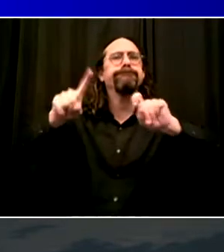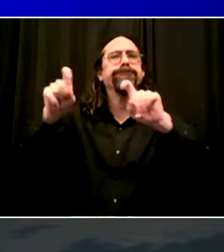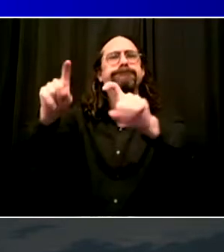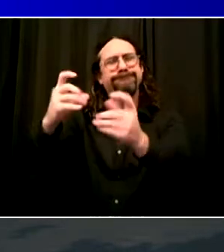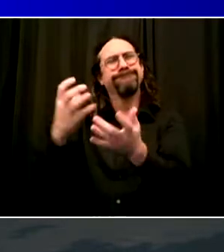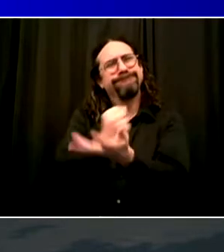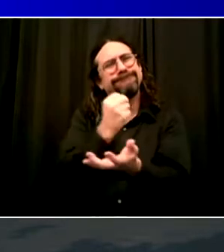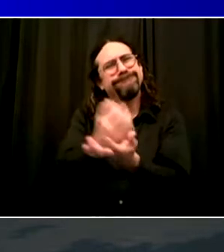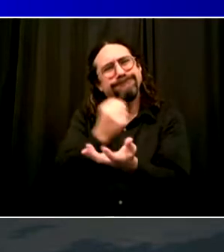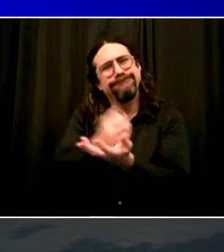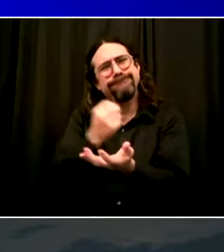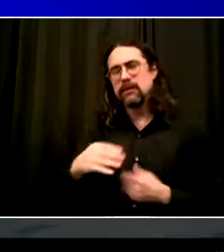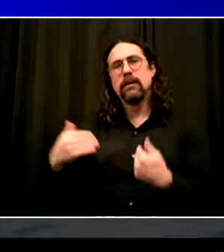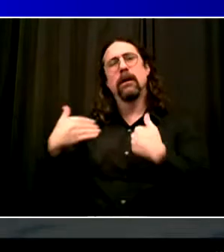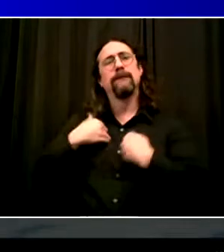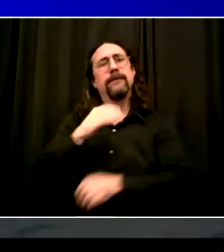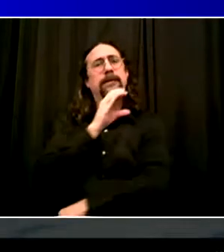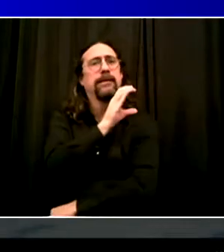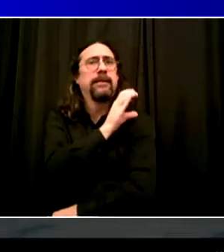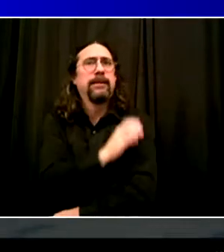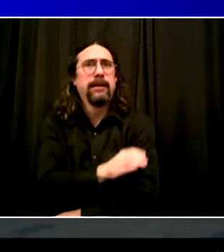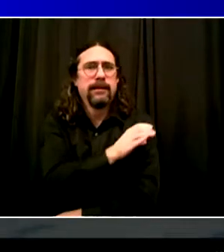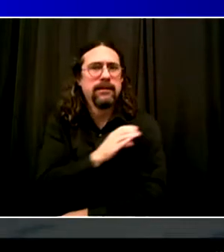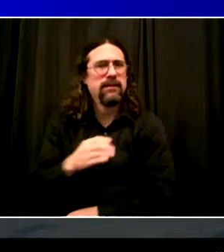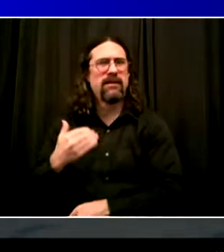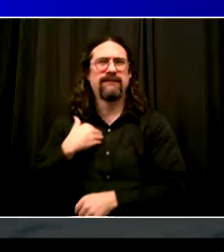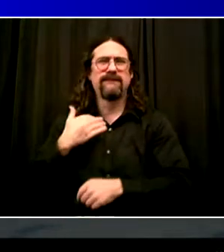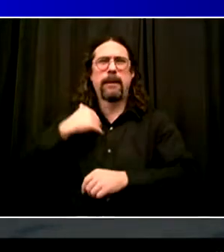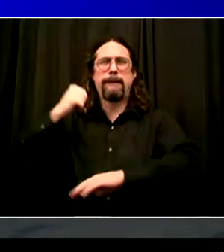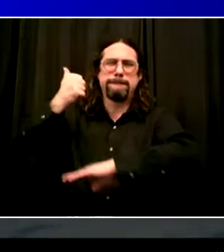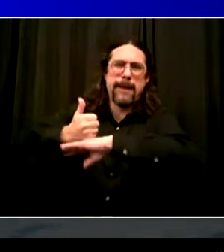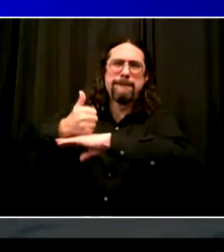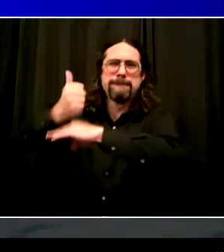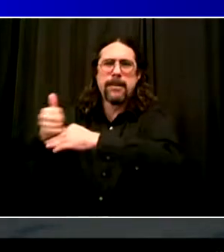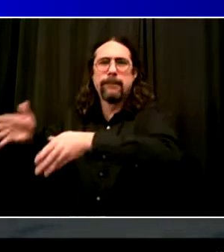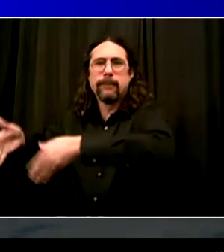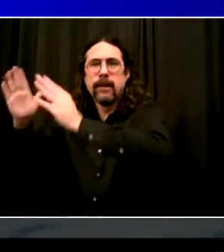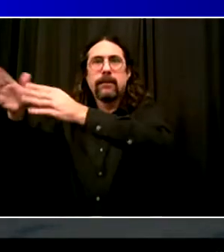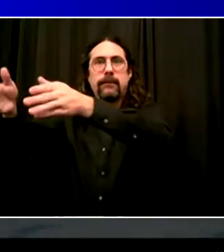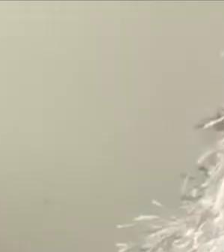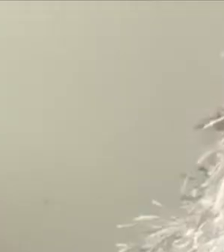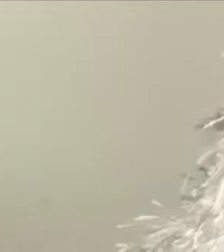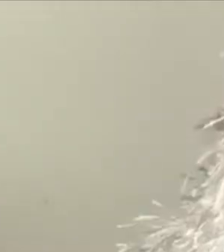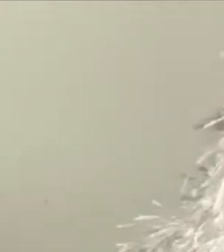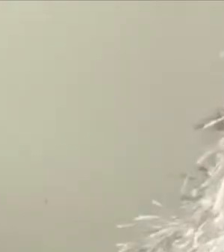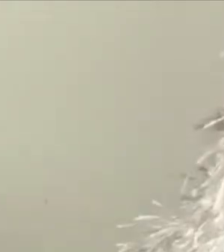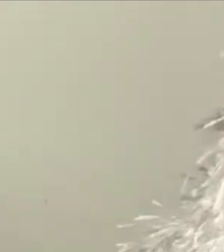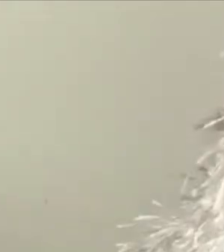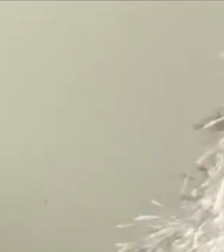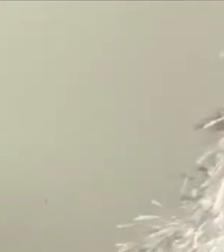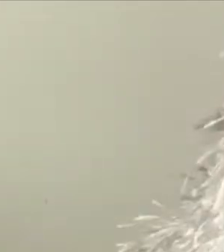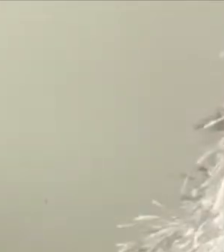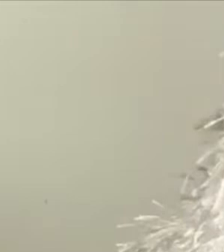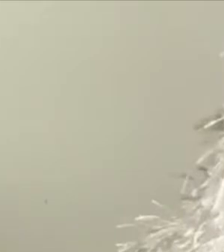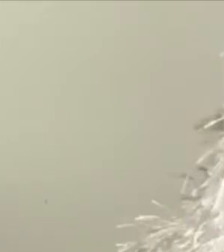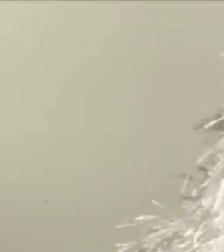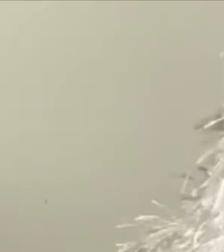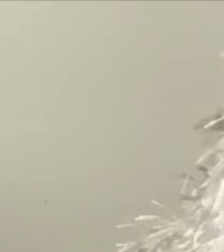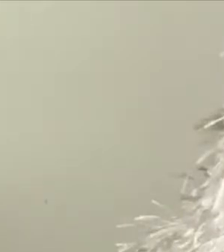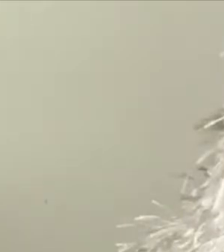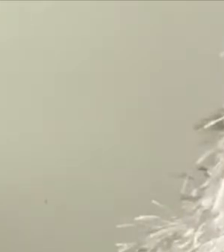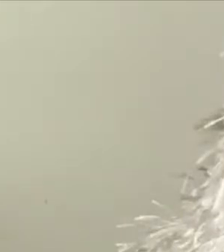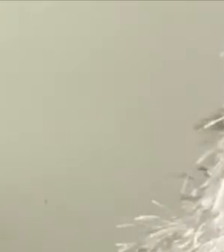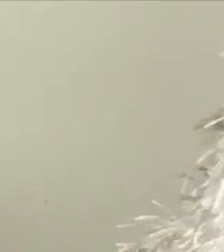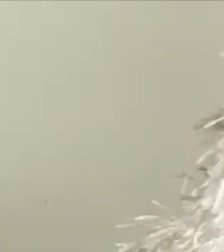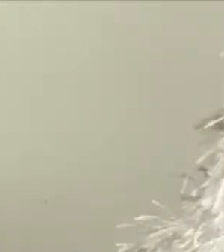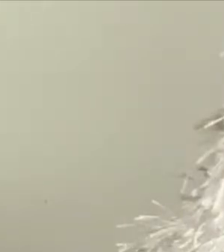Sunday that some elementary schools and pre-kindergarten programs will resume classes on December 7th. Two Big Ten football